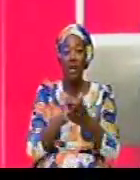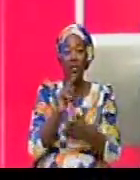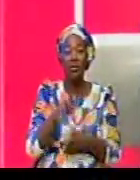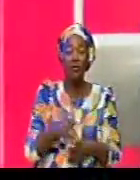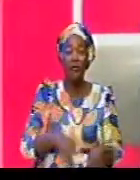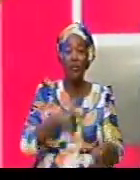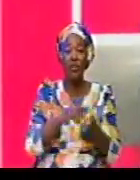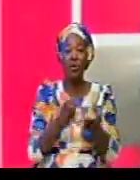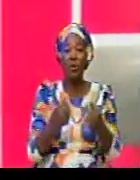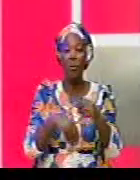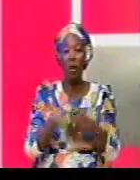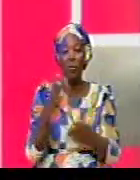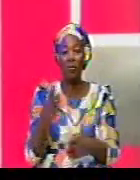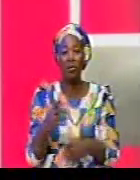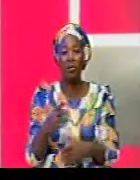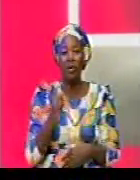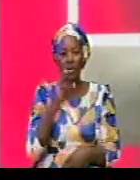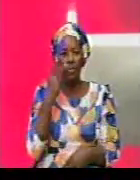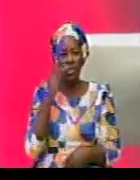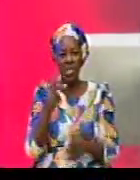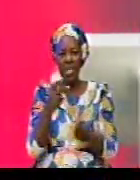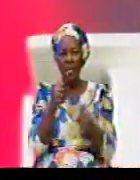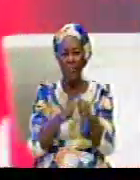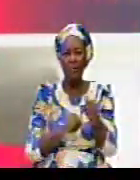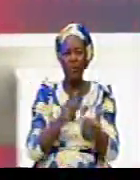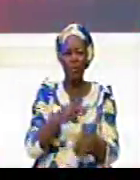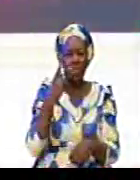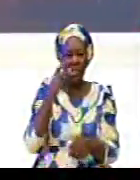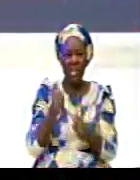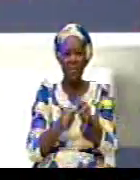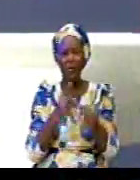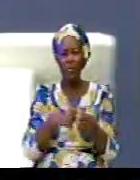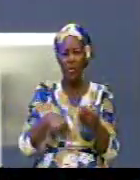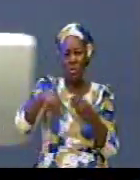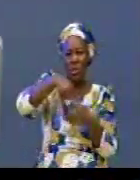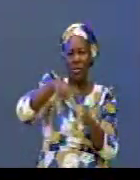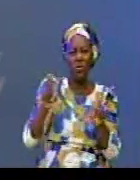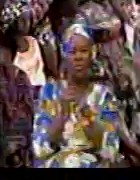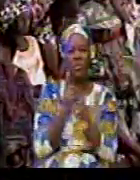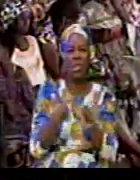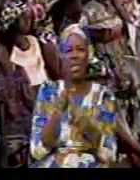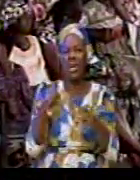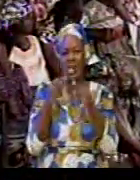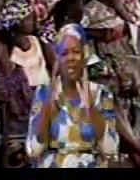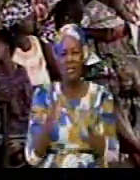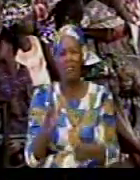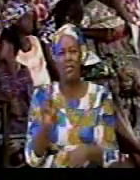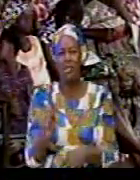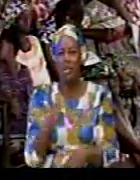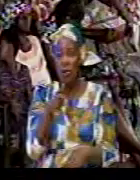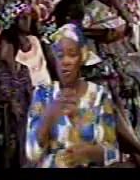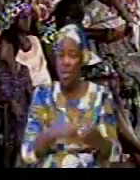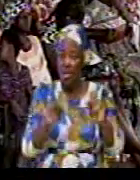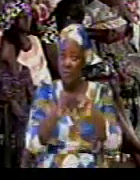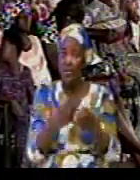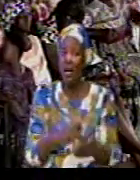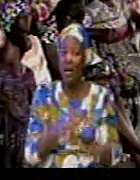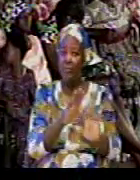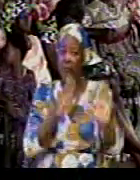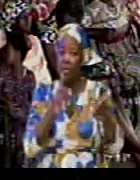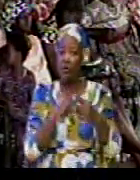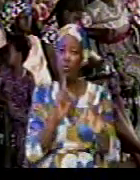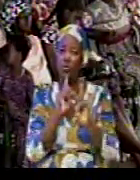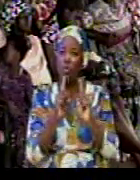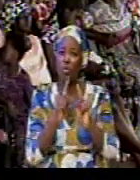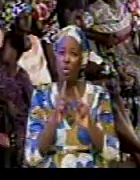the possibilities in your life that ought to come out. You see everybody around you surrounding like